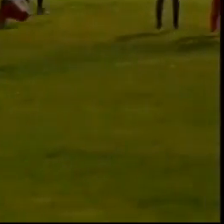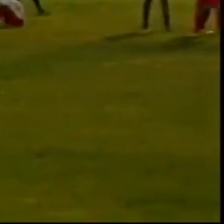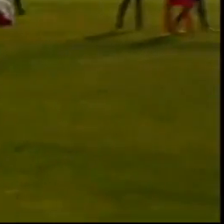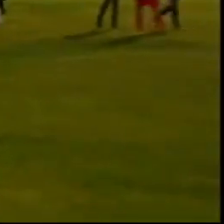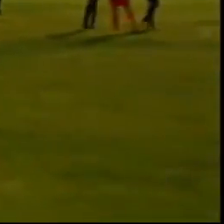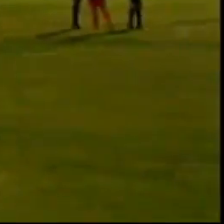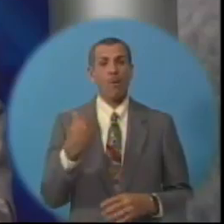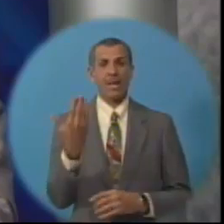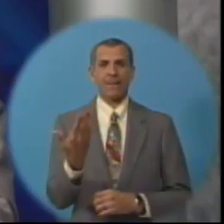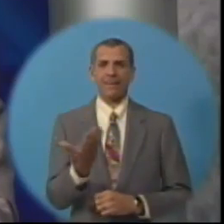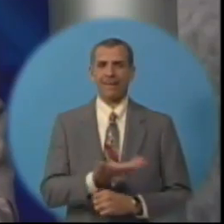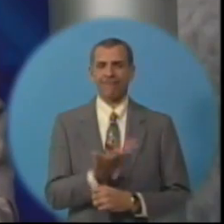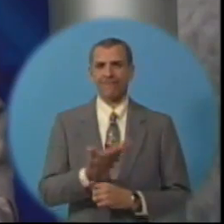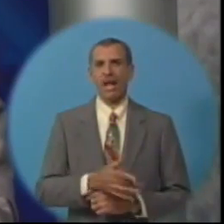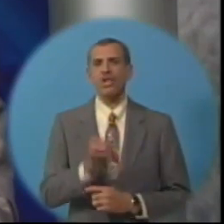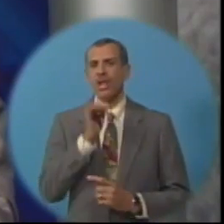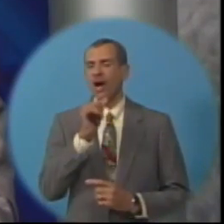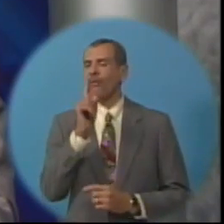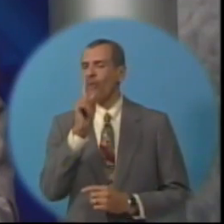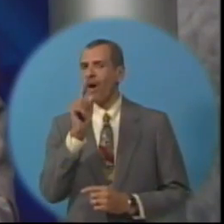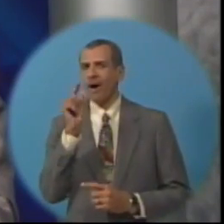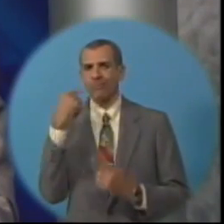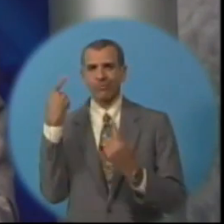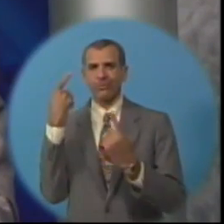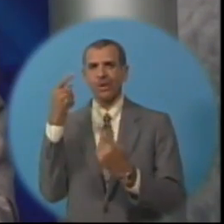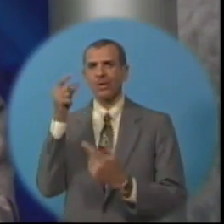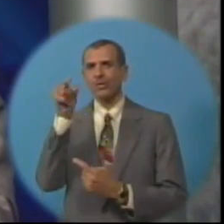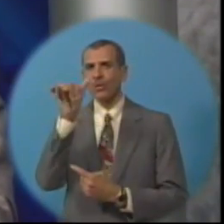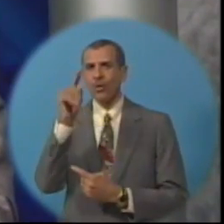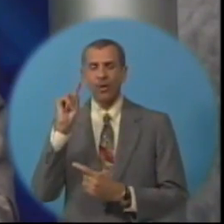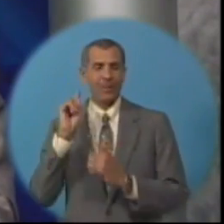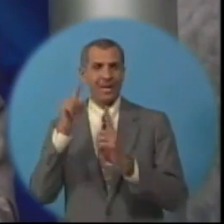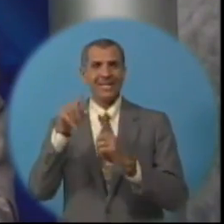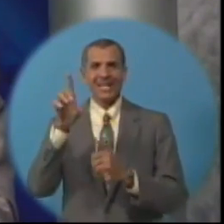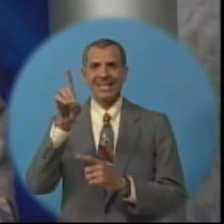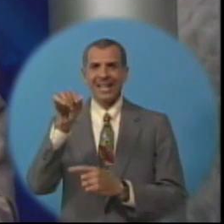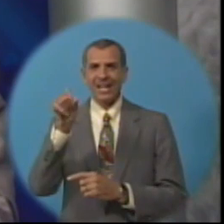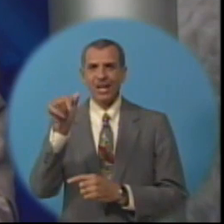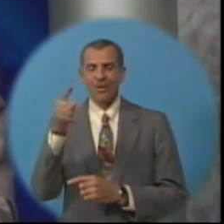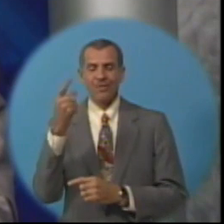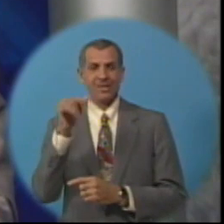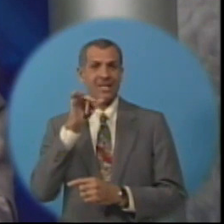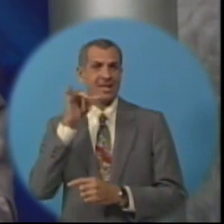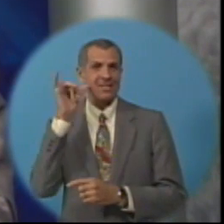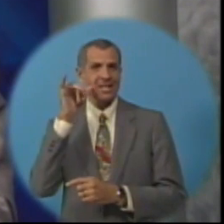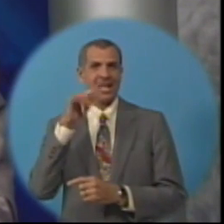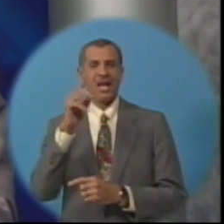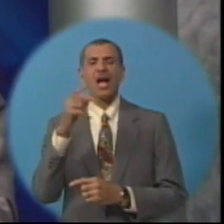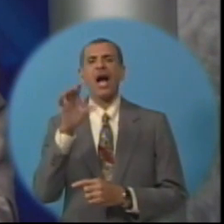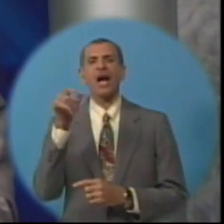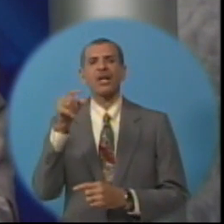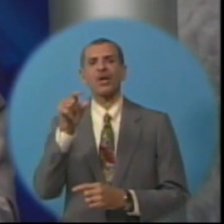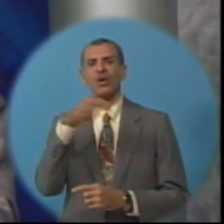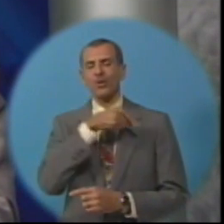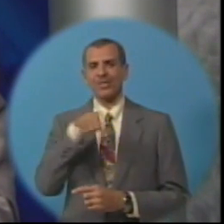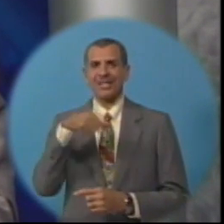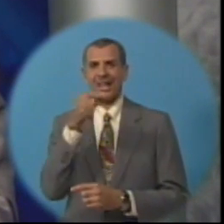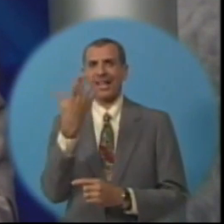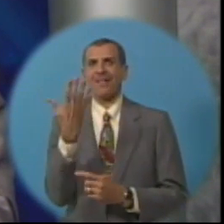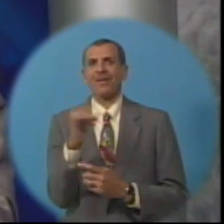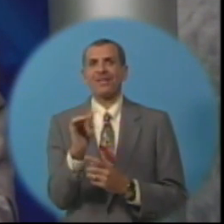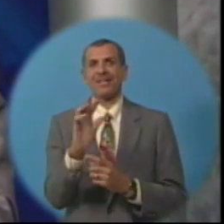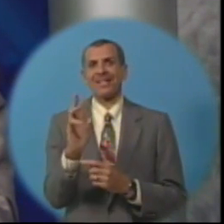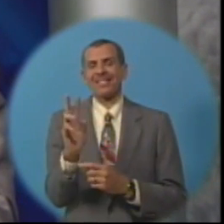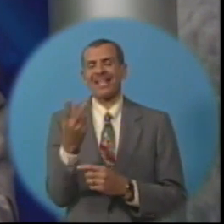360 connection. Well, not a single goal went Dighton Griffith's way yesterday when the hosts were demolished by Queen's College in the Barbados Secondary